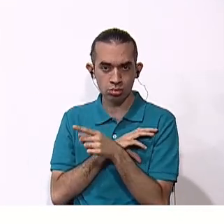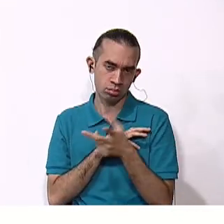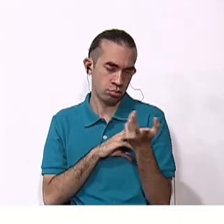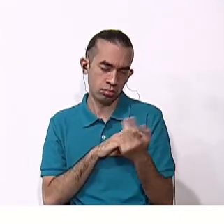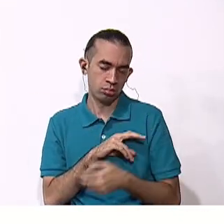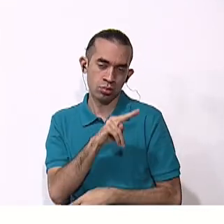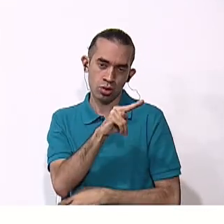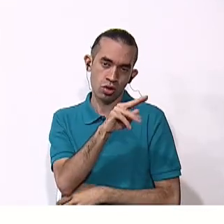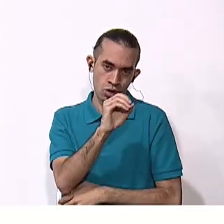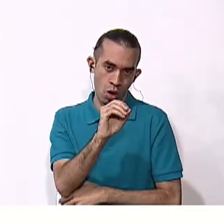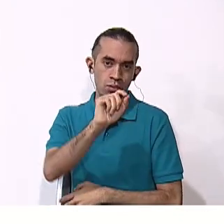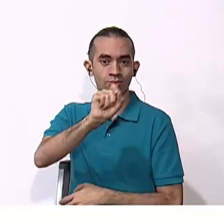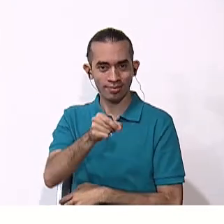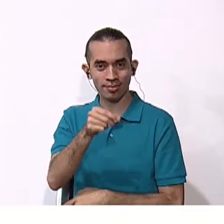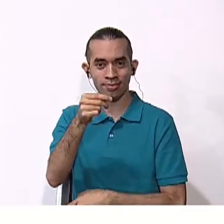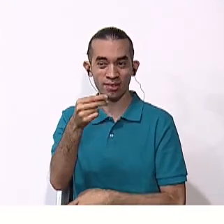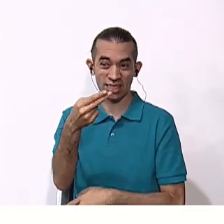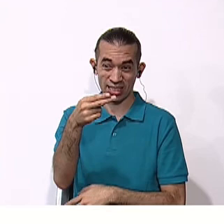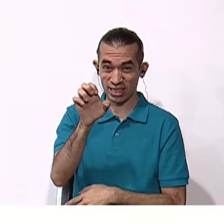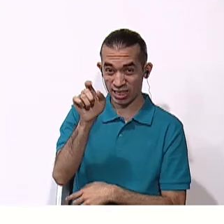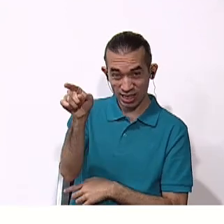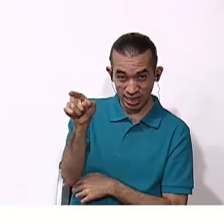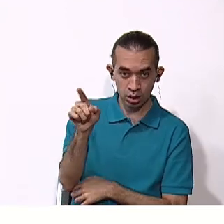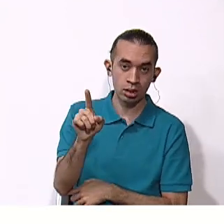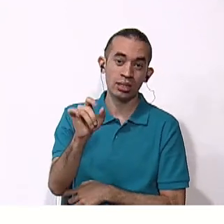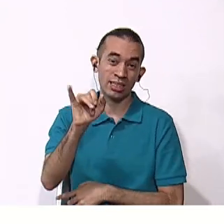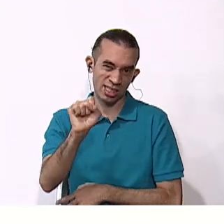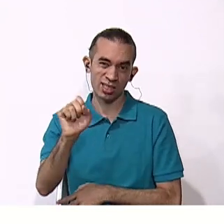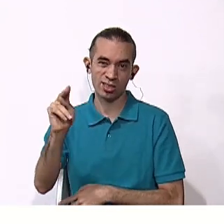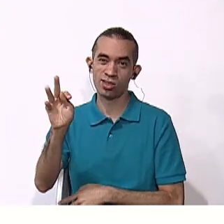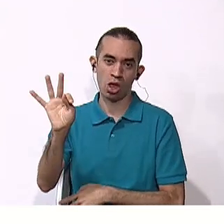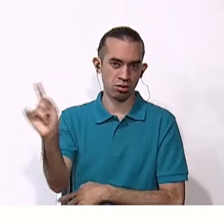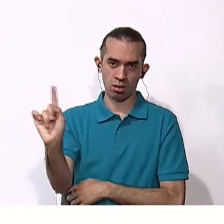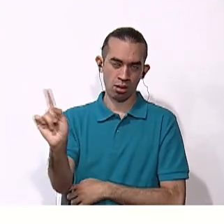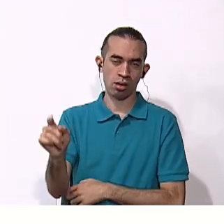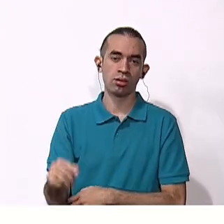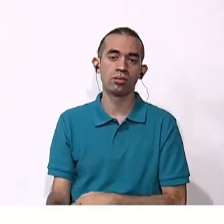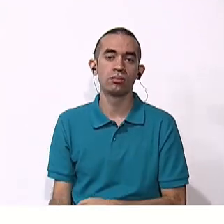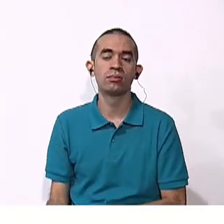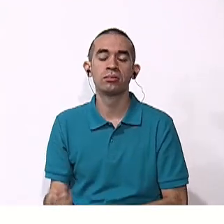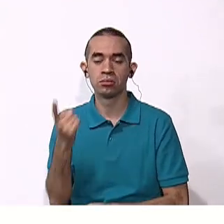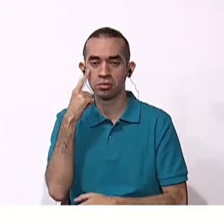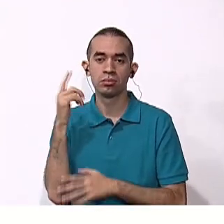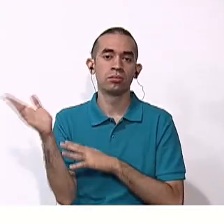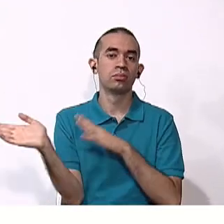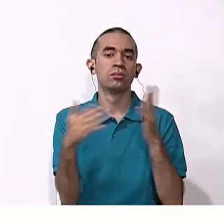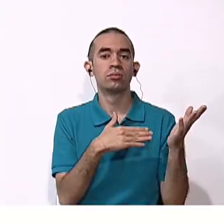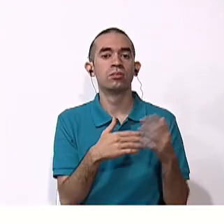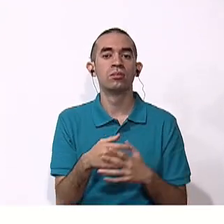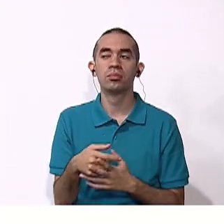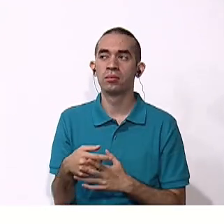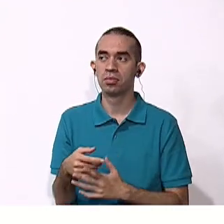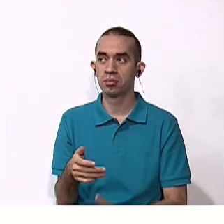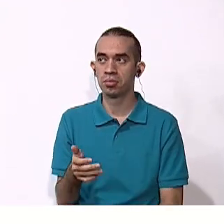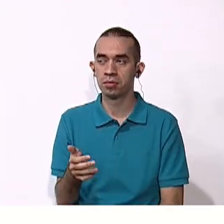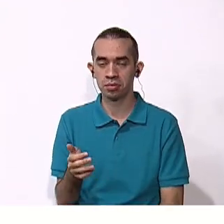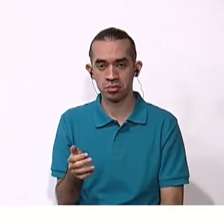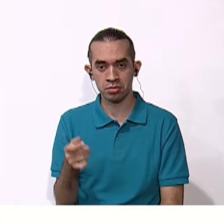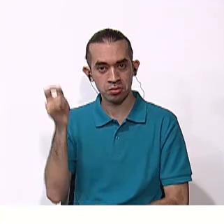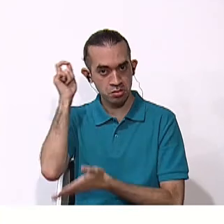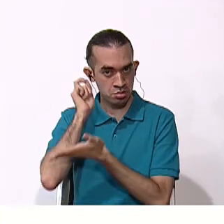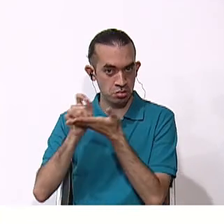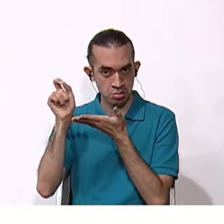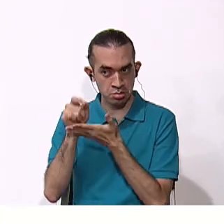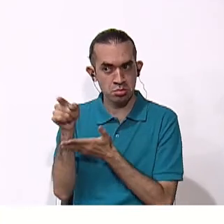No, he is not. Listen. Is she a